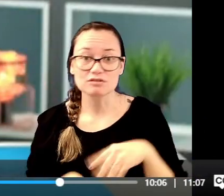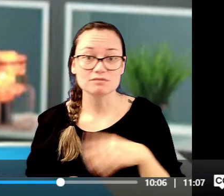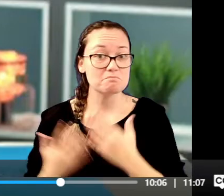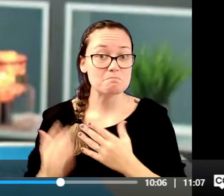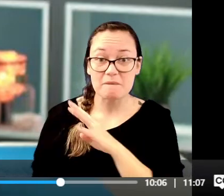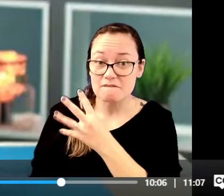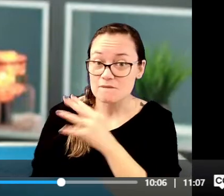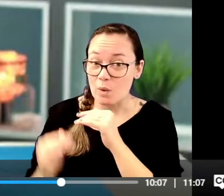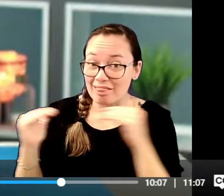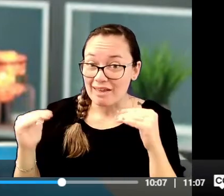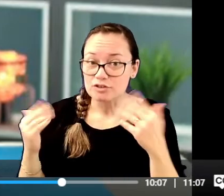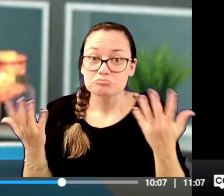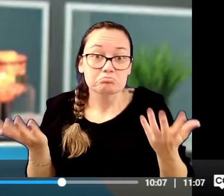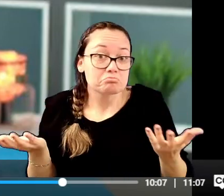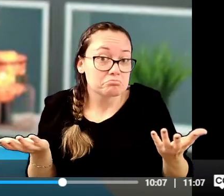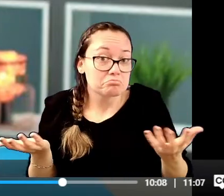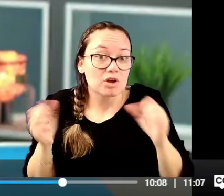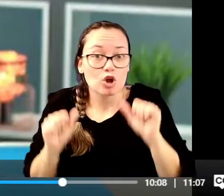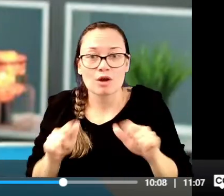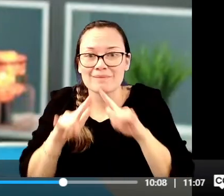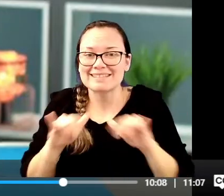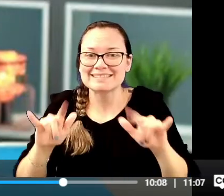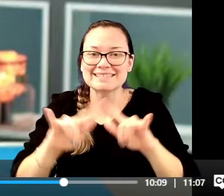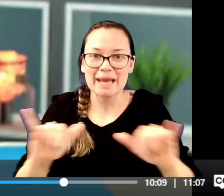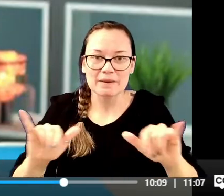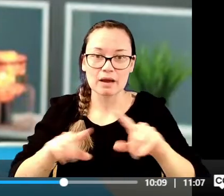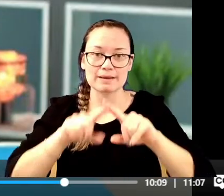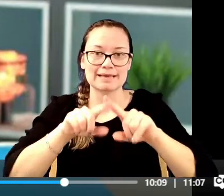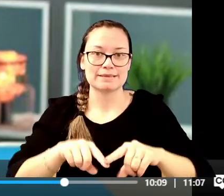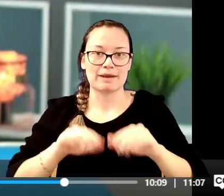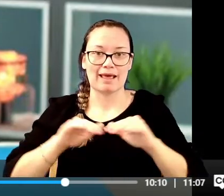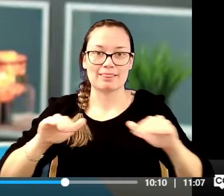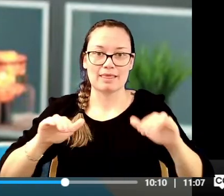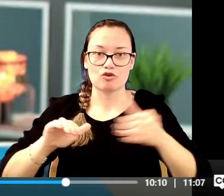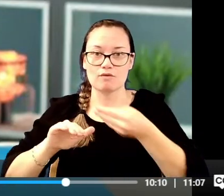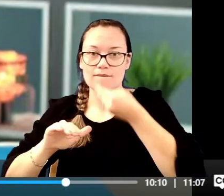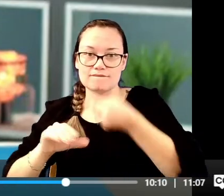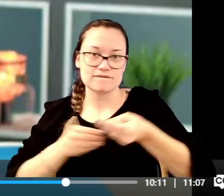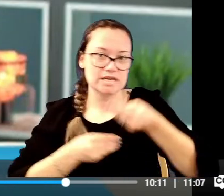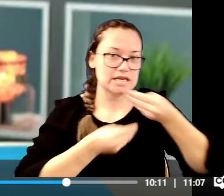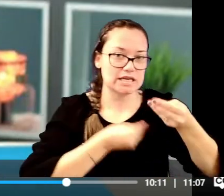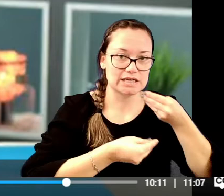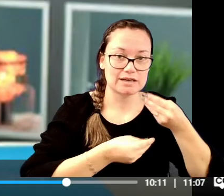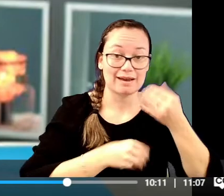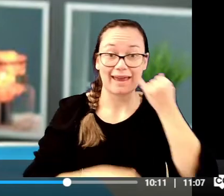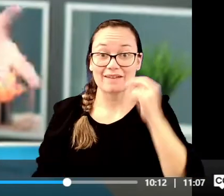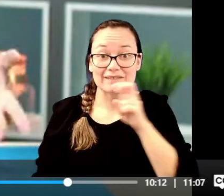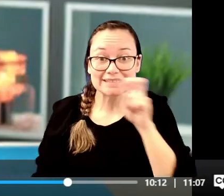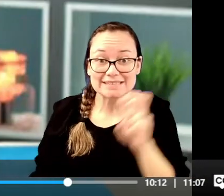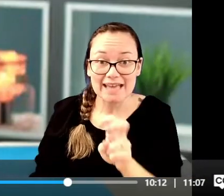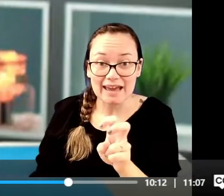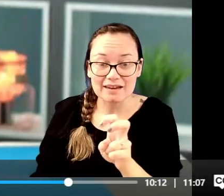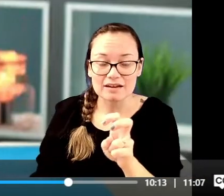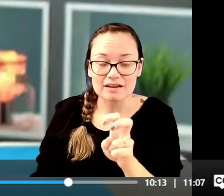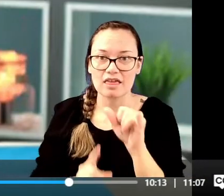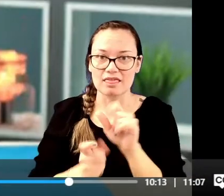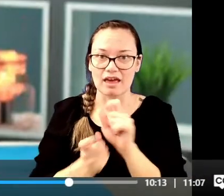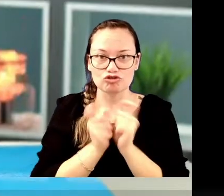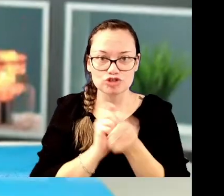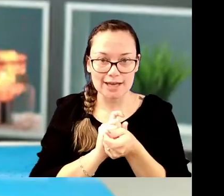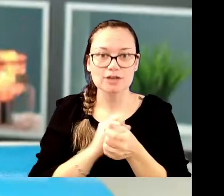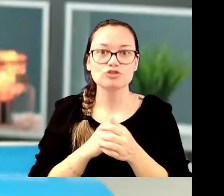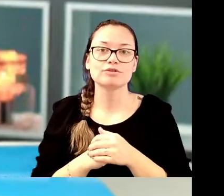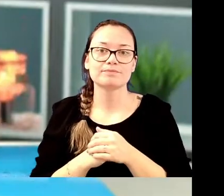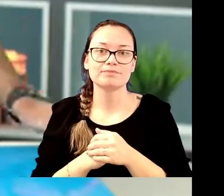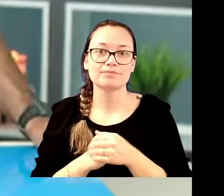consumer. It could be all those things at the same time, depending on what level it decides to feed from, right? If we put a snake on here, that changes things.